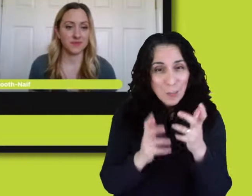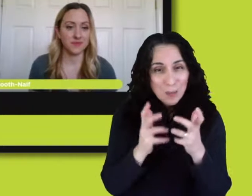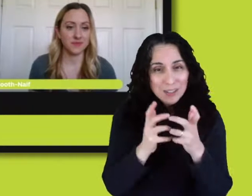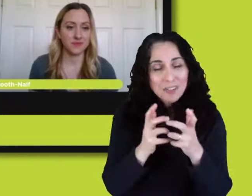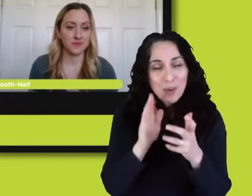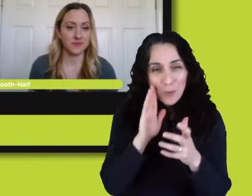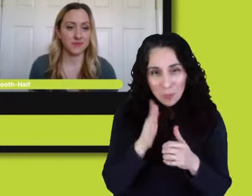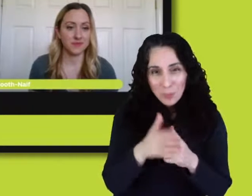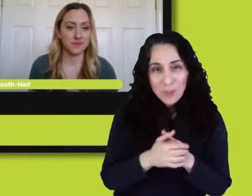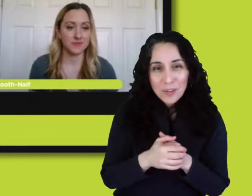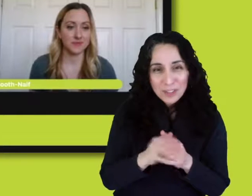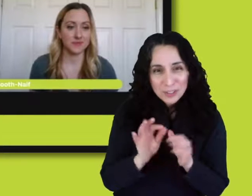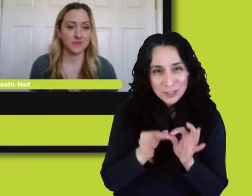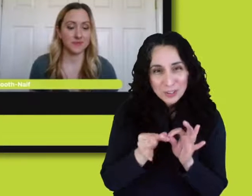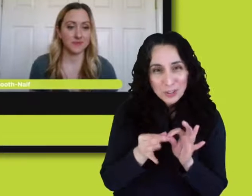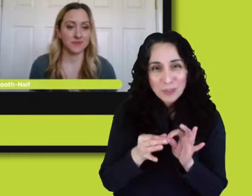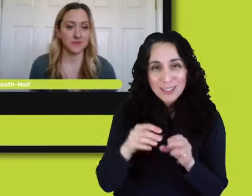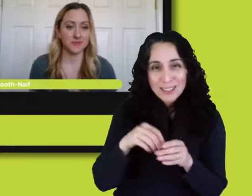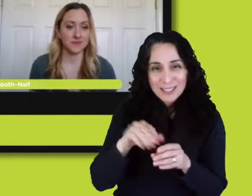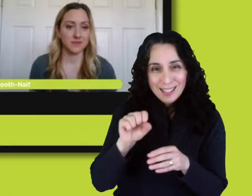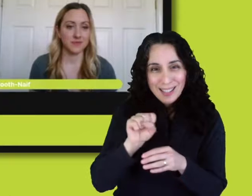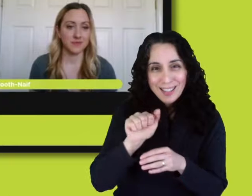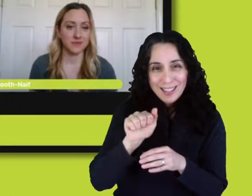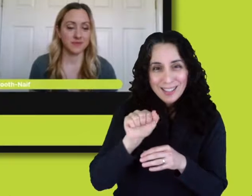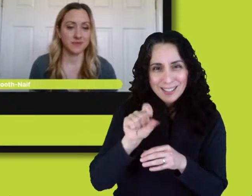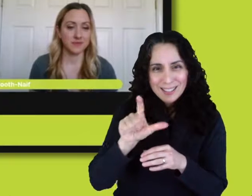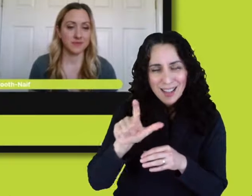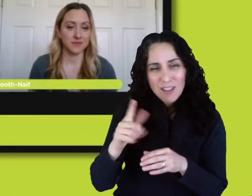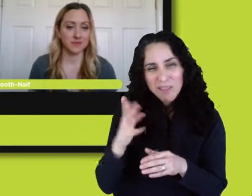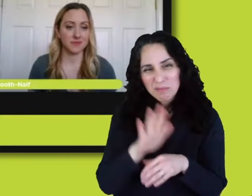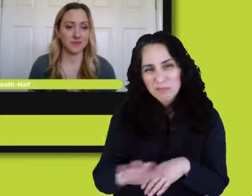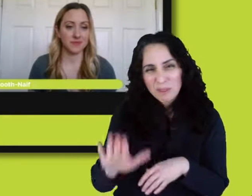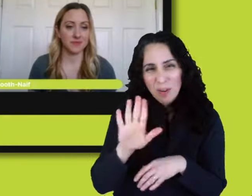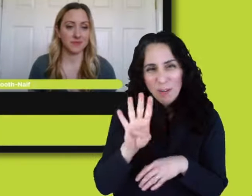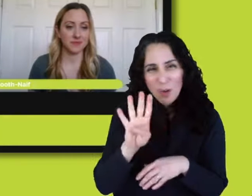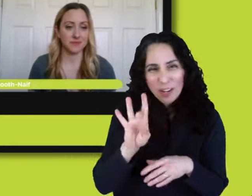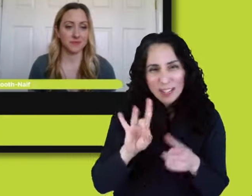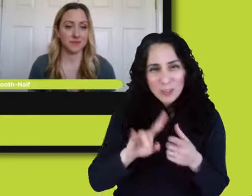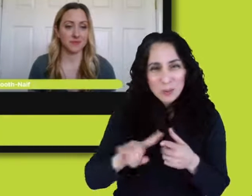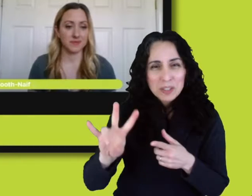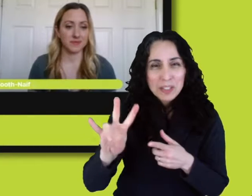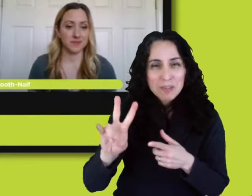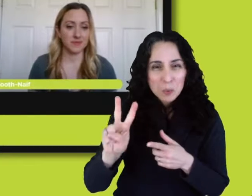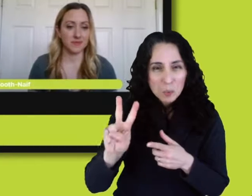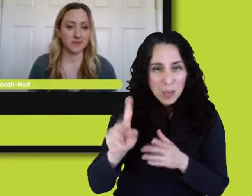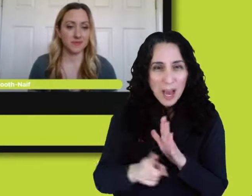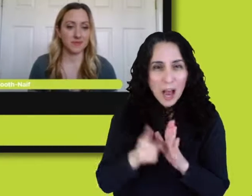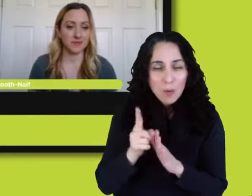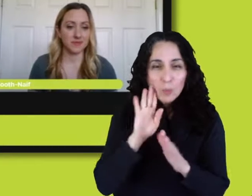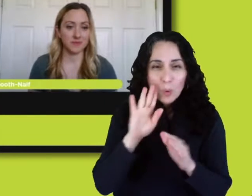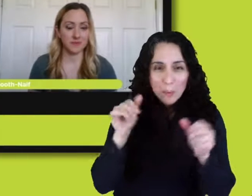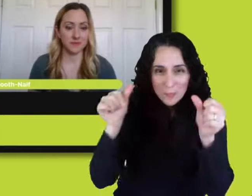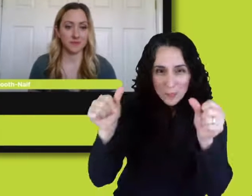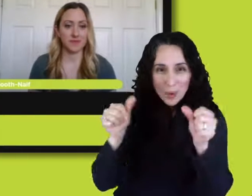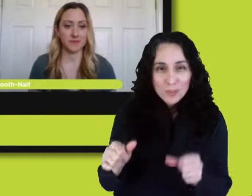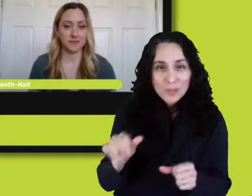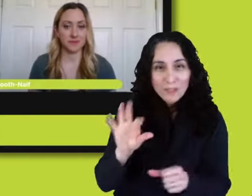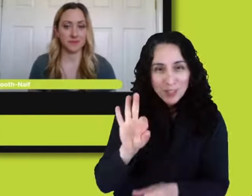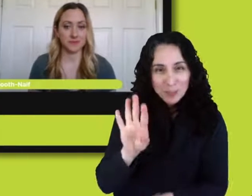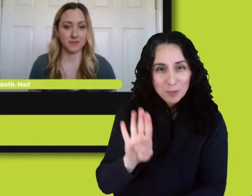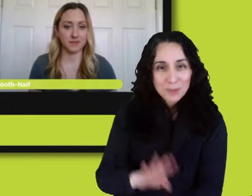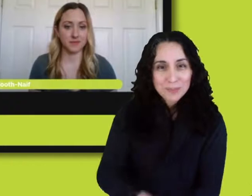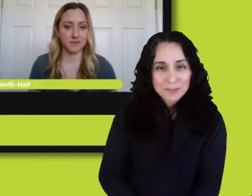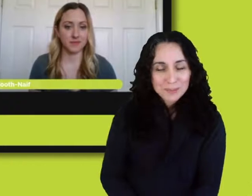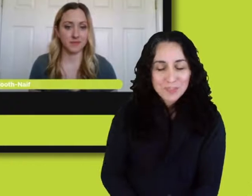that accommodation, it will be interpreted in ASL within 48 to 72 hours and posted to